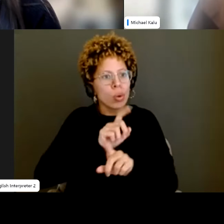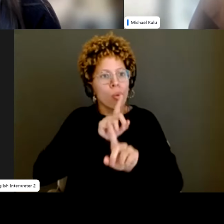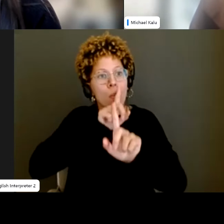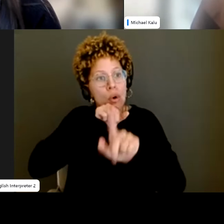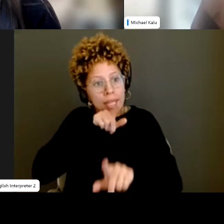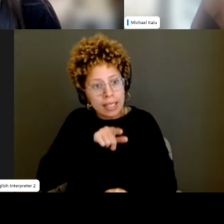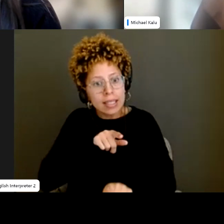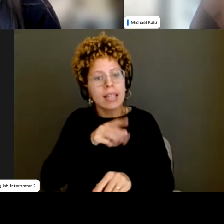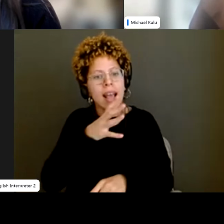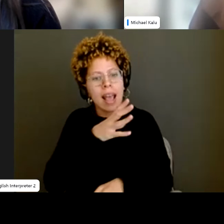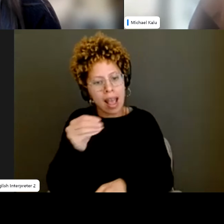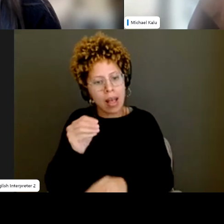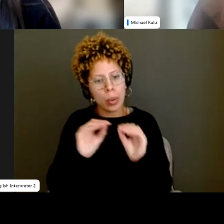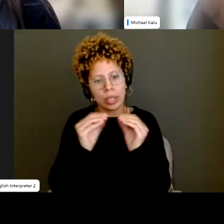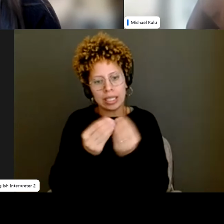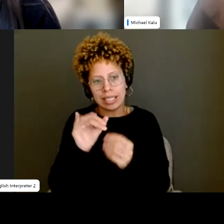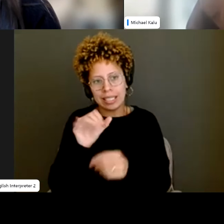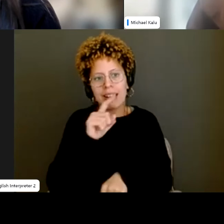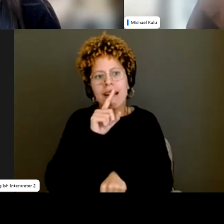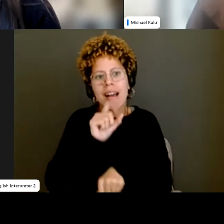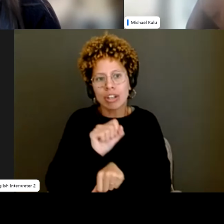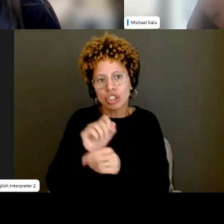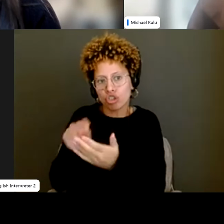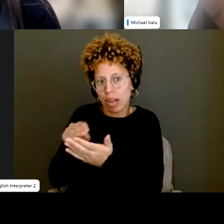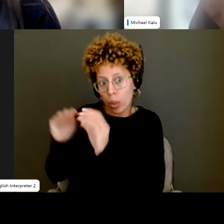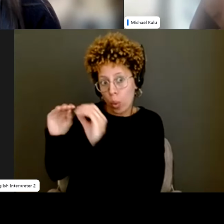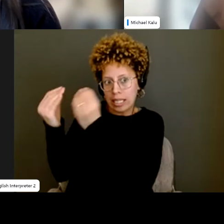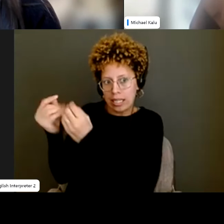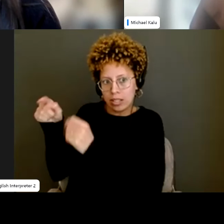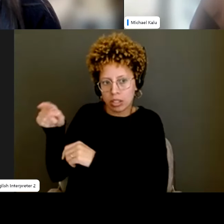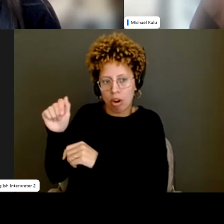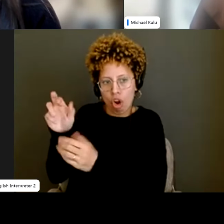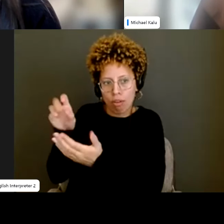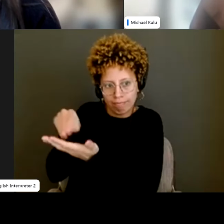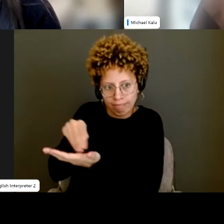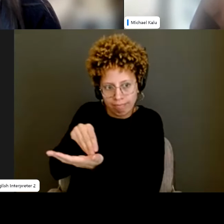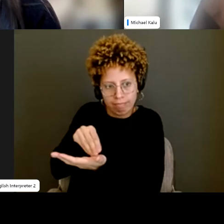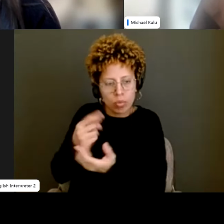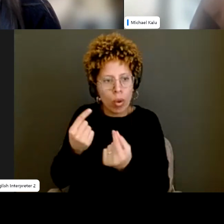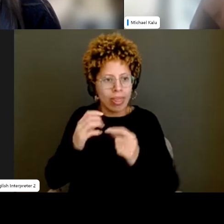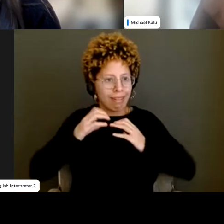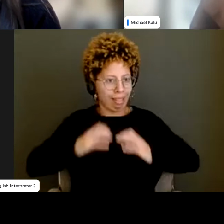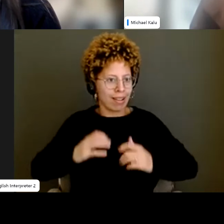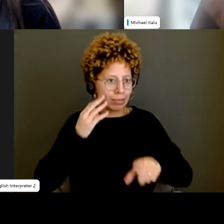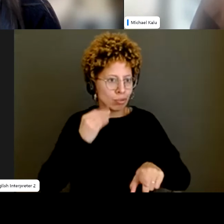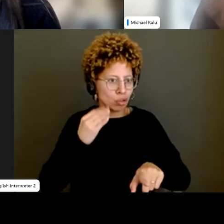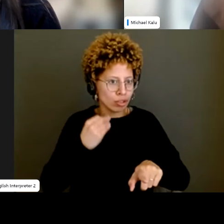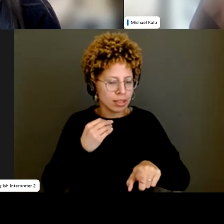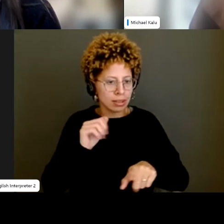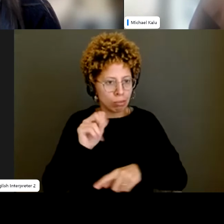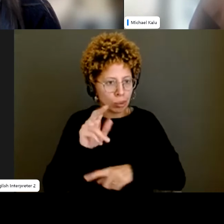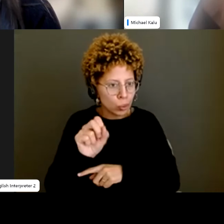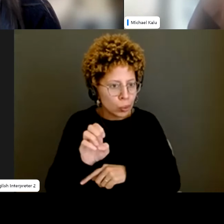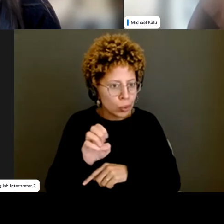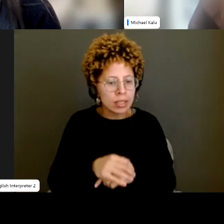organization is kind of like tracking the kinds of elder abuse that your clients are experiencing. But again, I have this